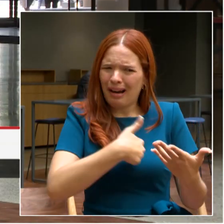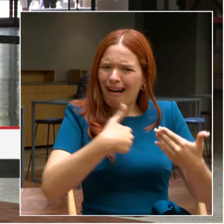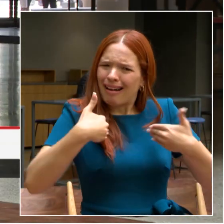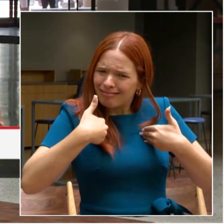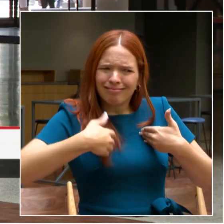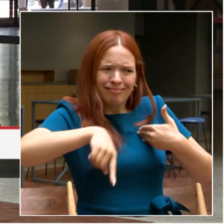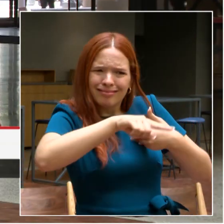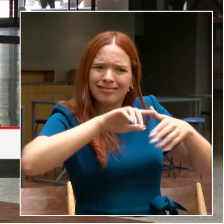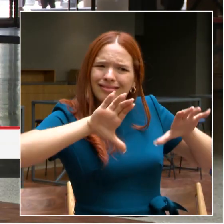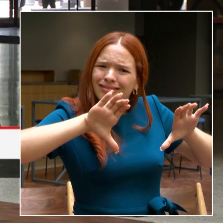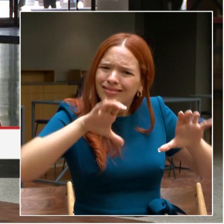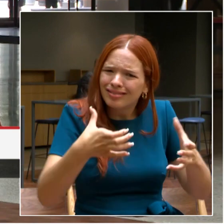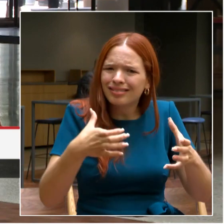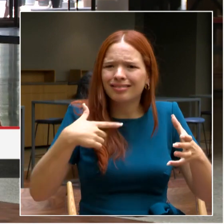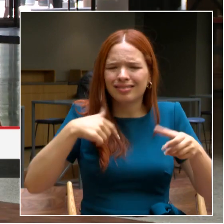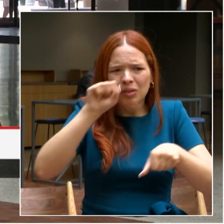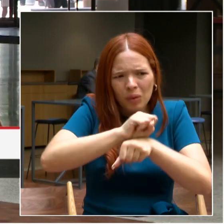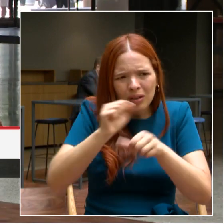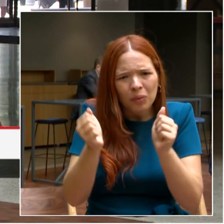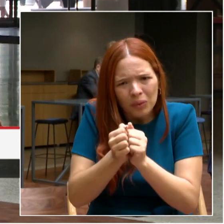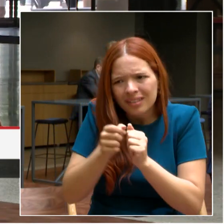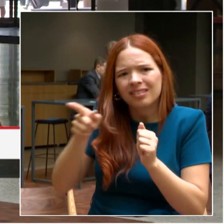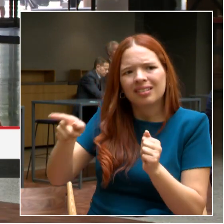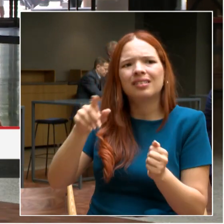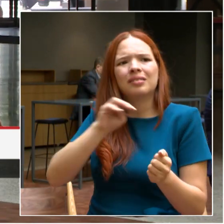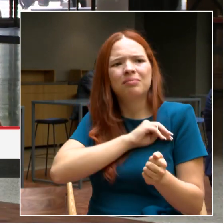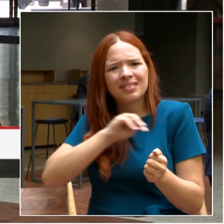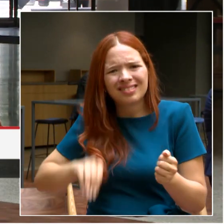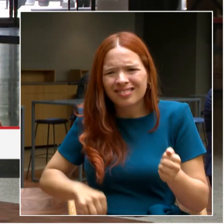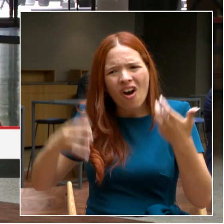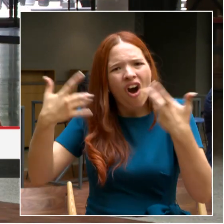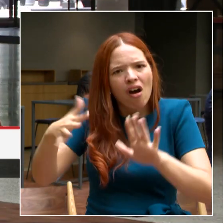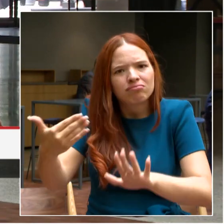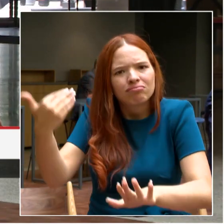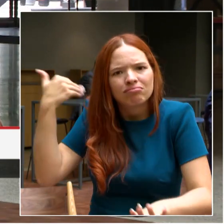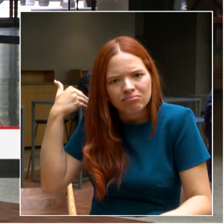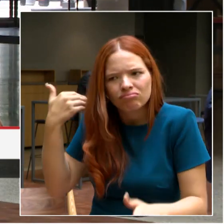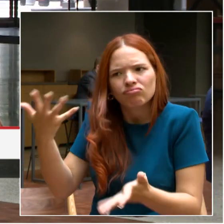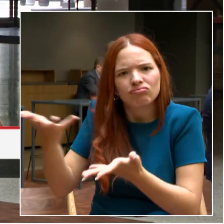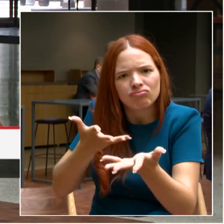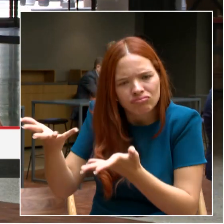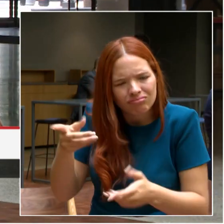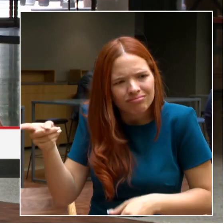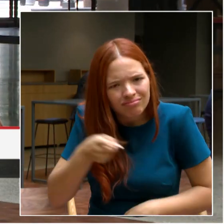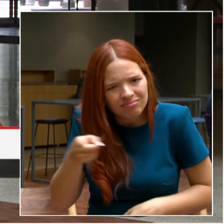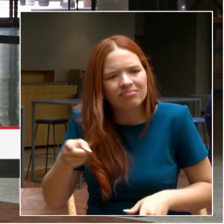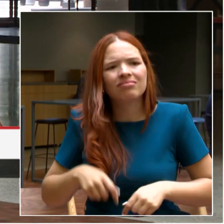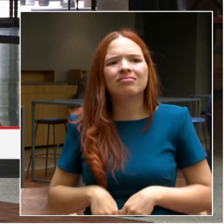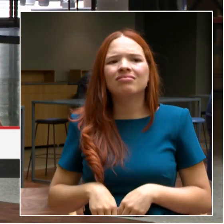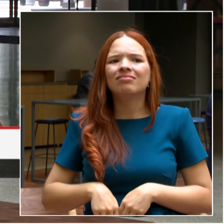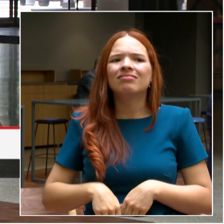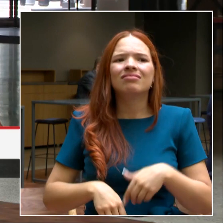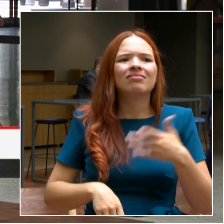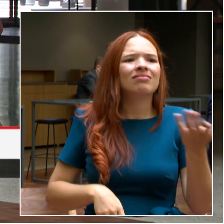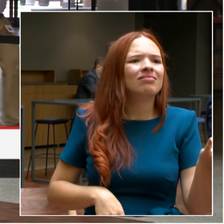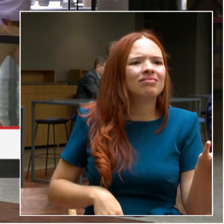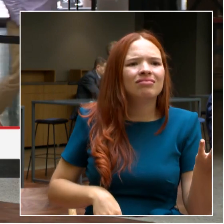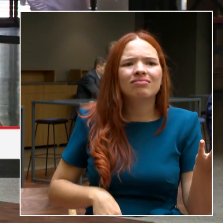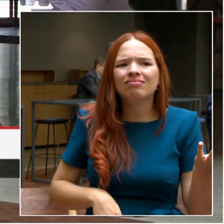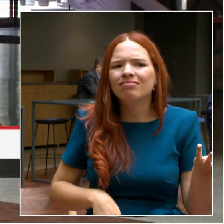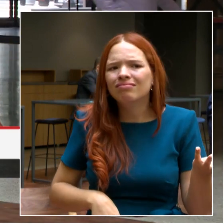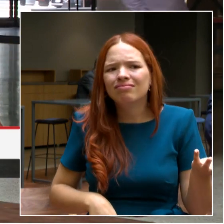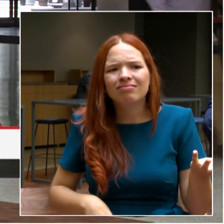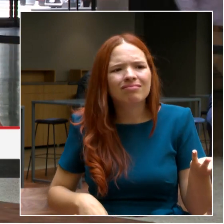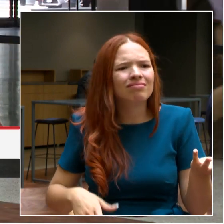do things to support, downtown office to conversion for residential. But we also know that that's just one tool in